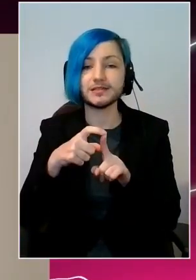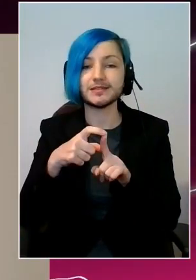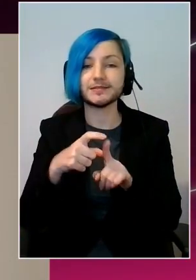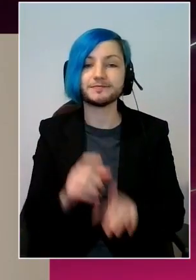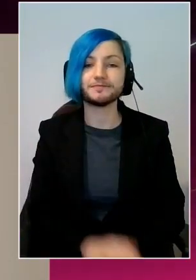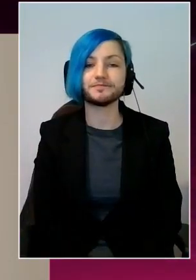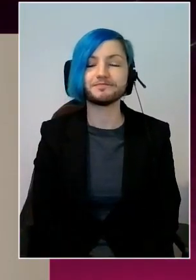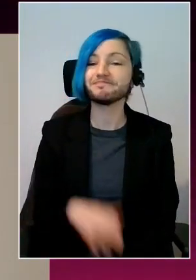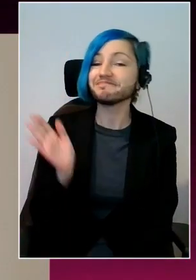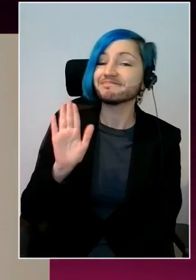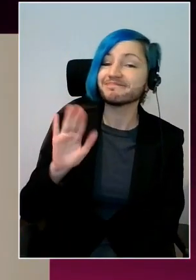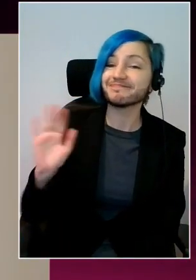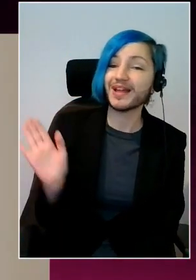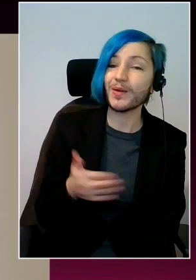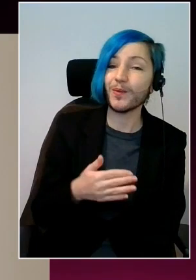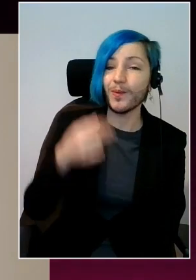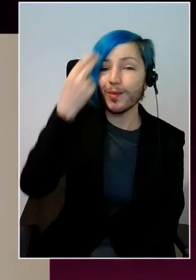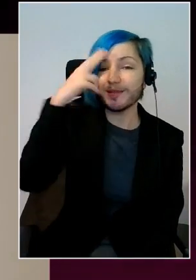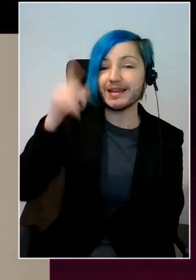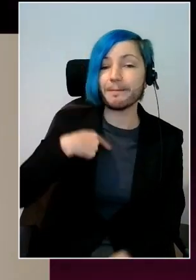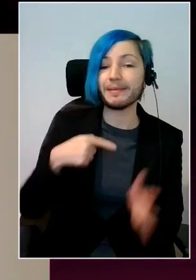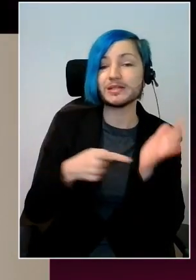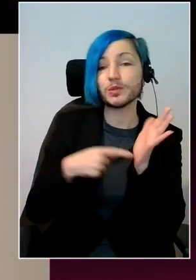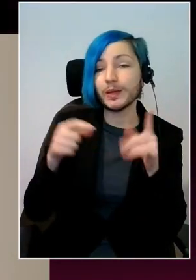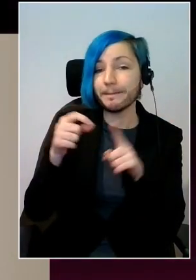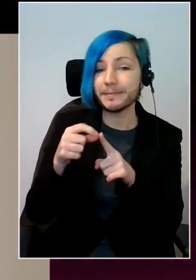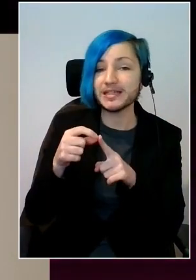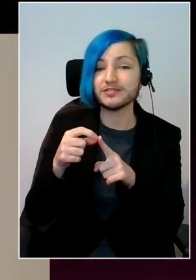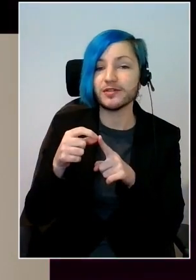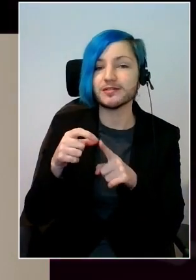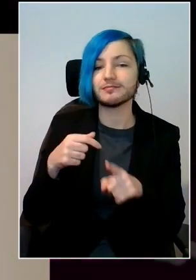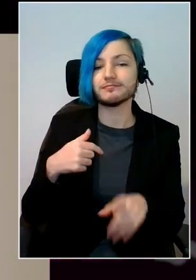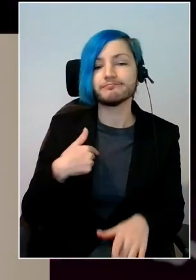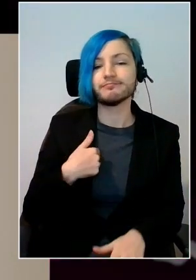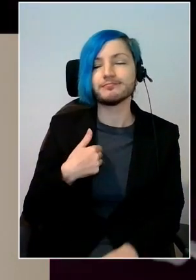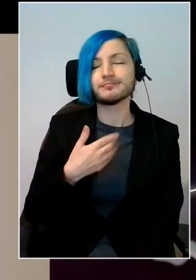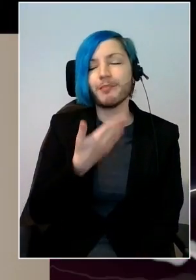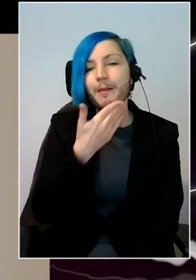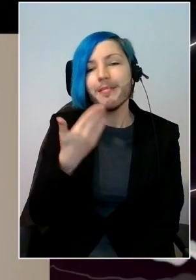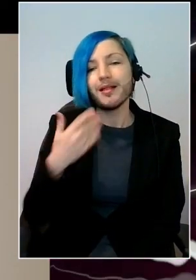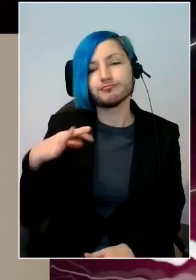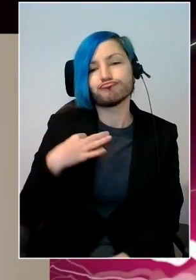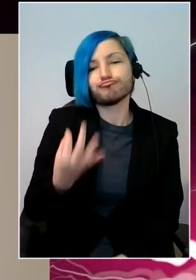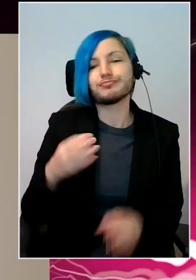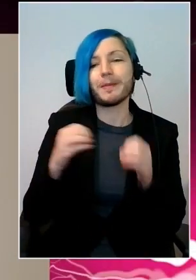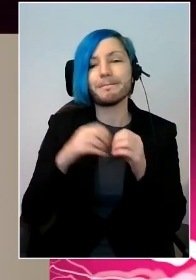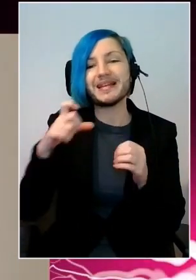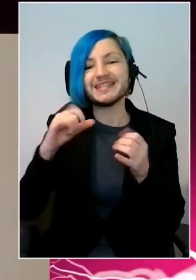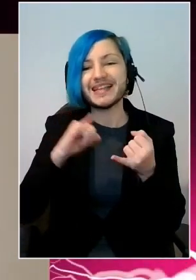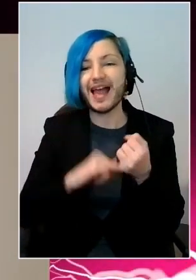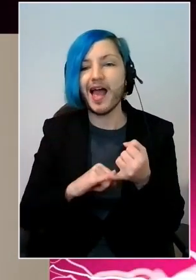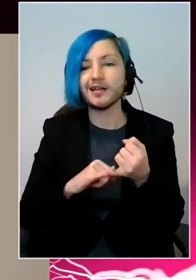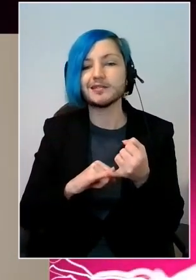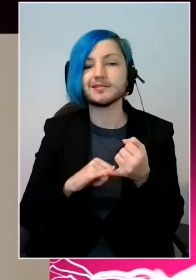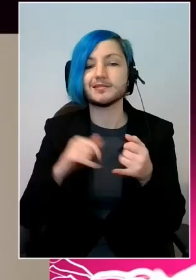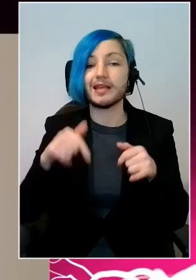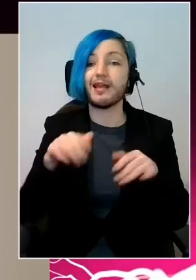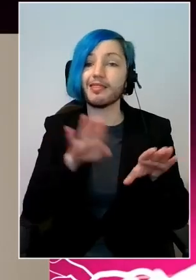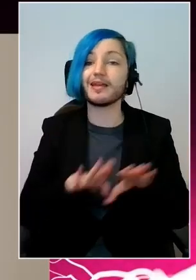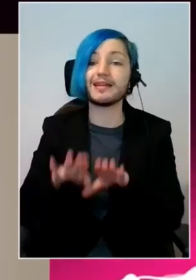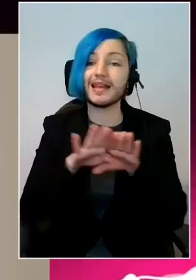Hello everyone, my name is Tony Pitchford and I'm delighted to represent BCS at the National Apprenticeship Regional